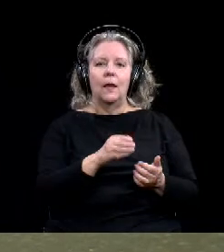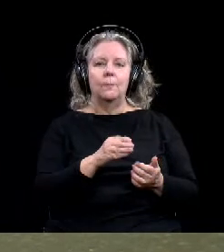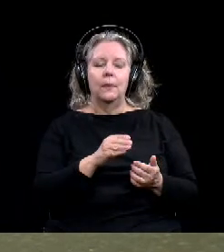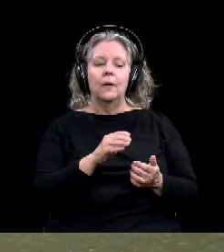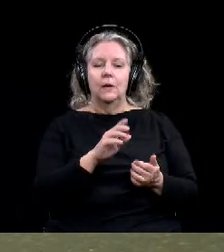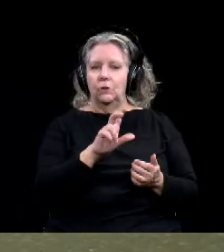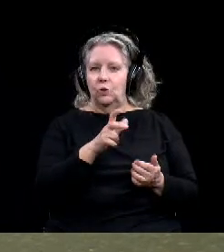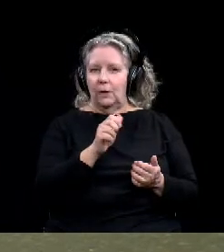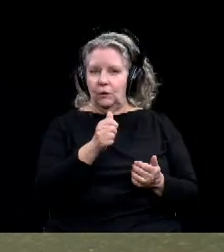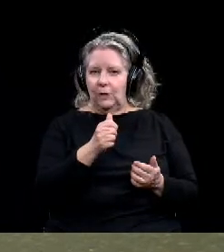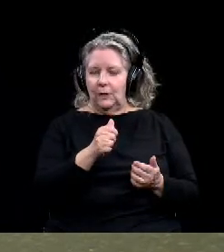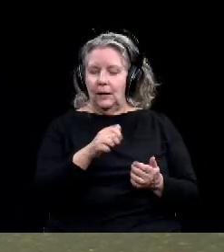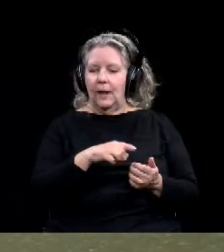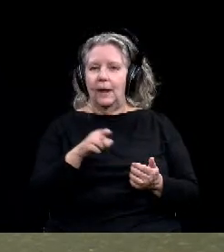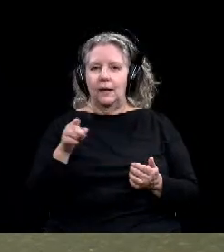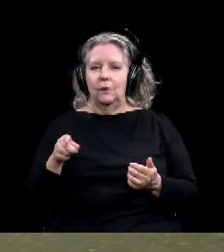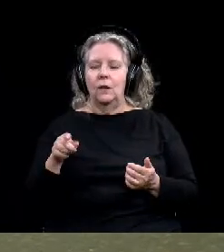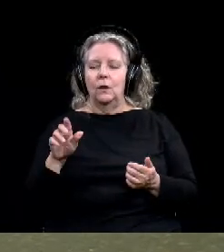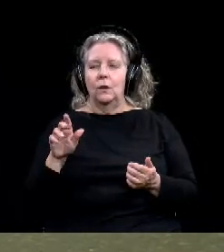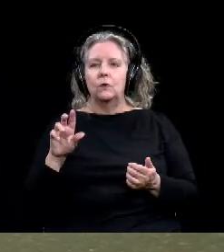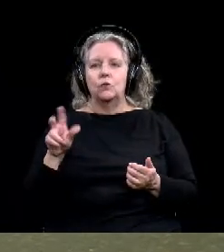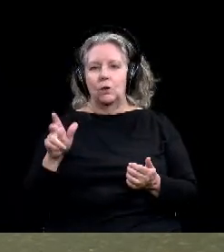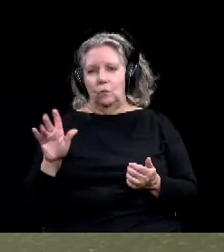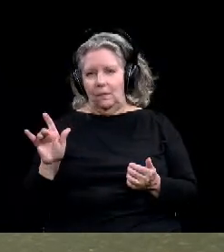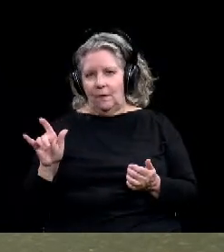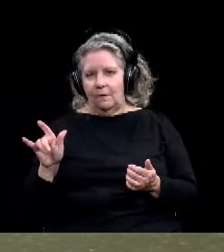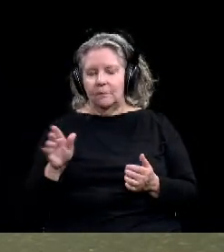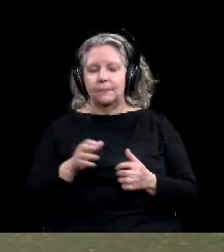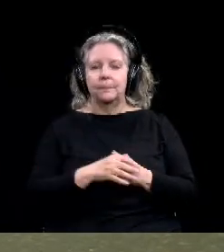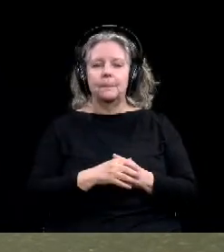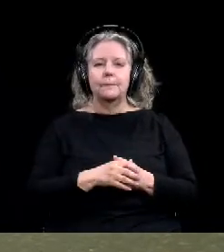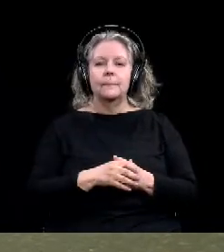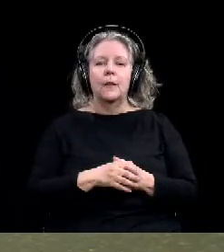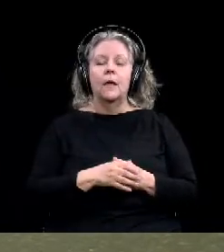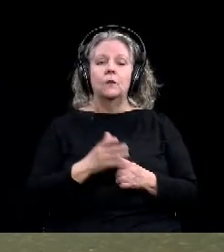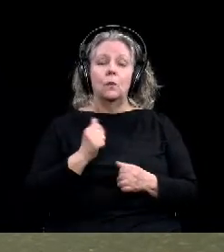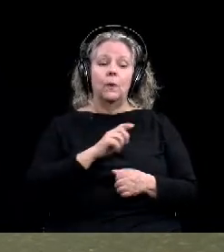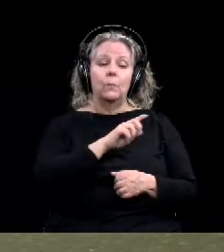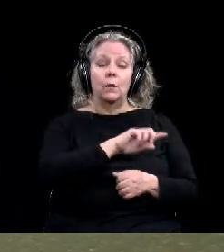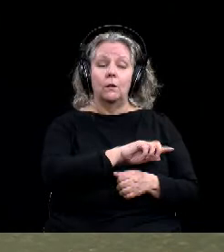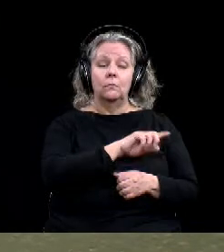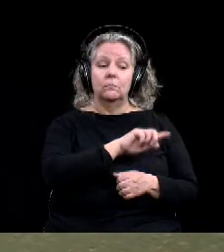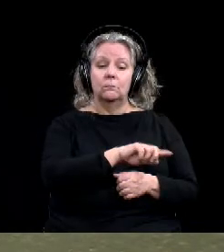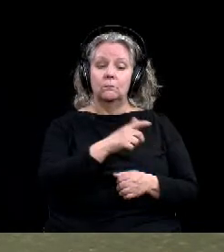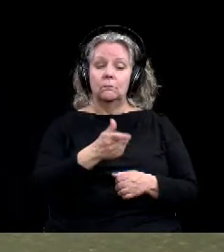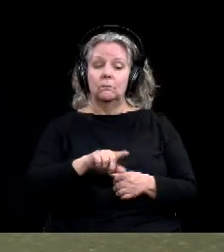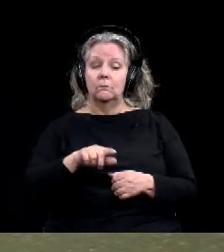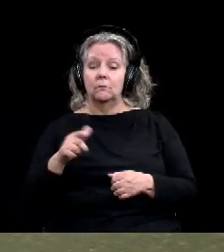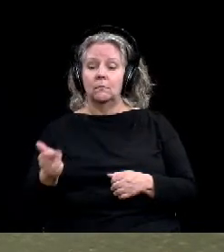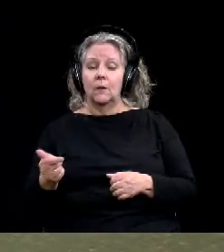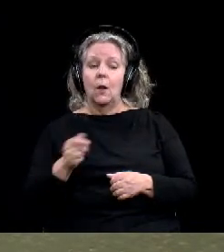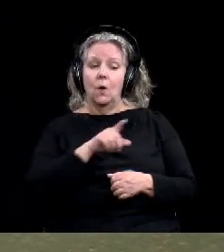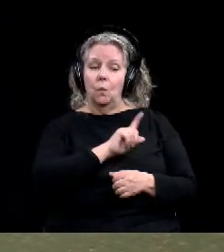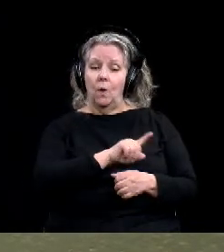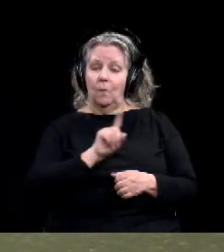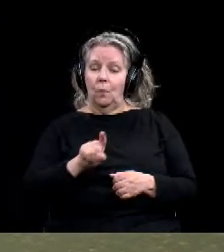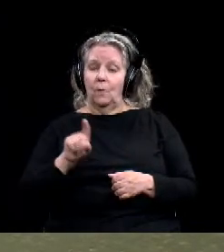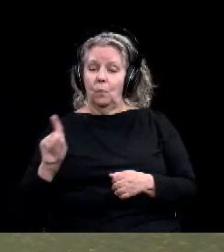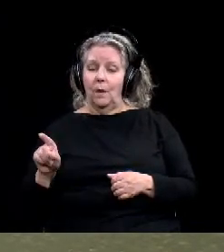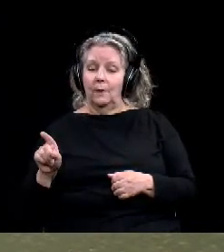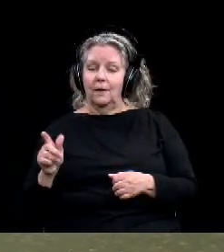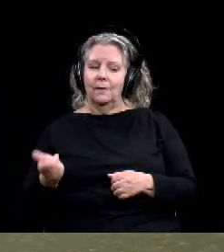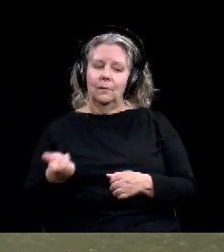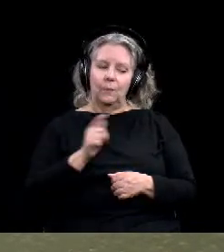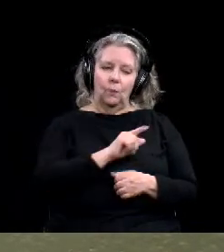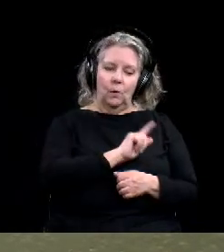25. And we'll go in that order. Each one will have 1 question, then we'll do 2 rounds, so they'll each get a total of 2 questions. So let's start with Rihanna Sagert with the